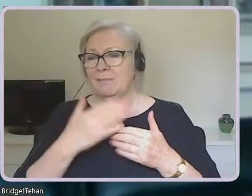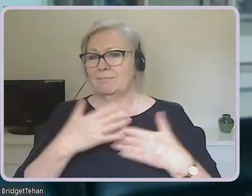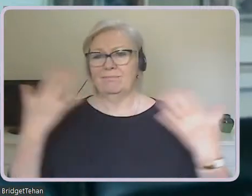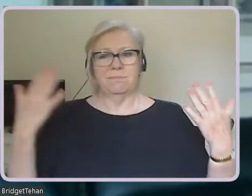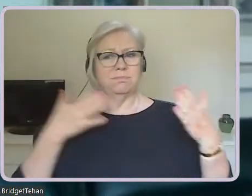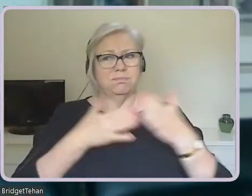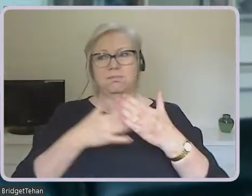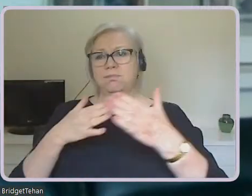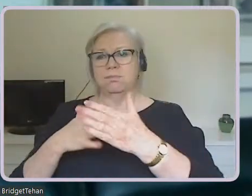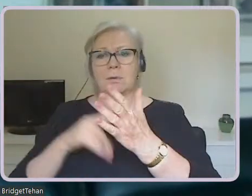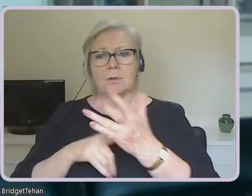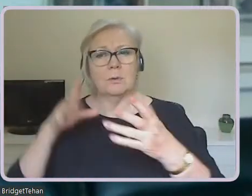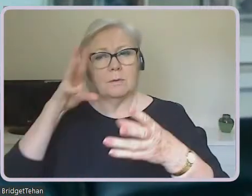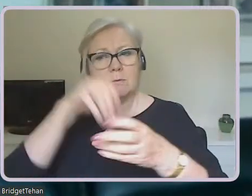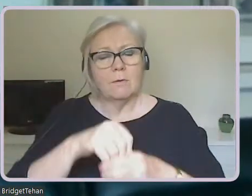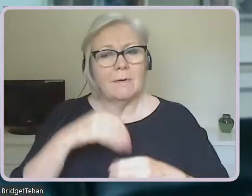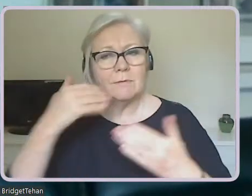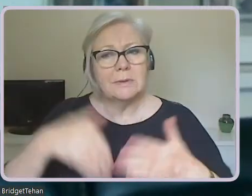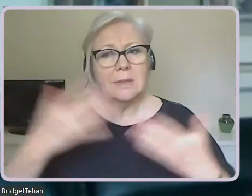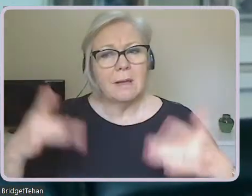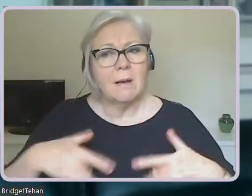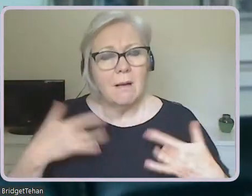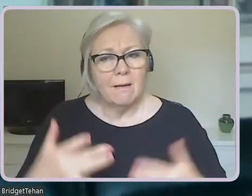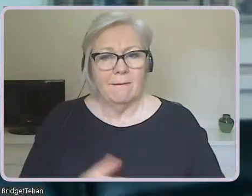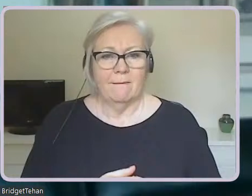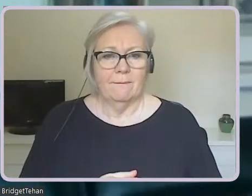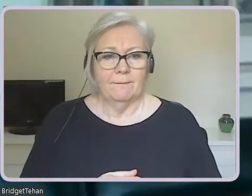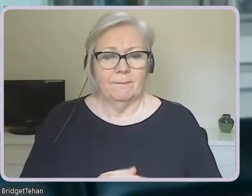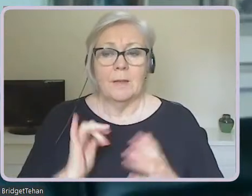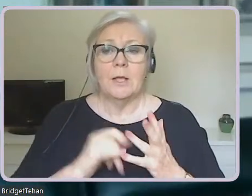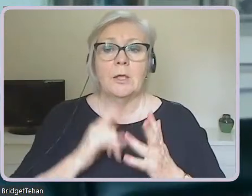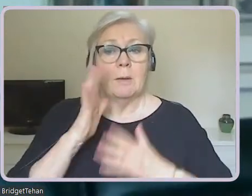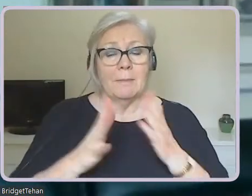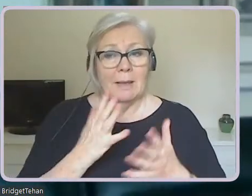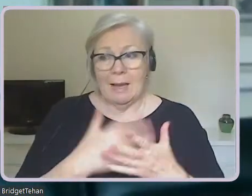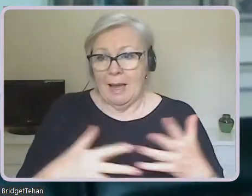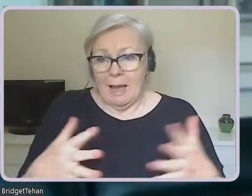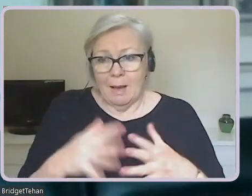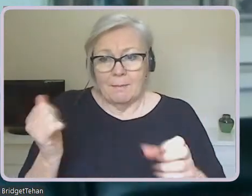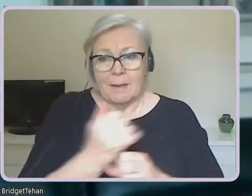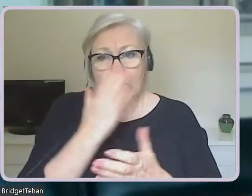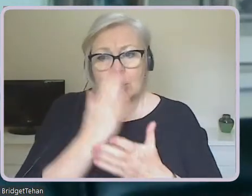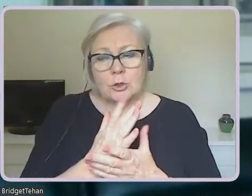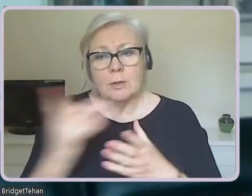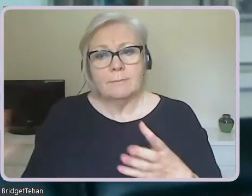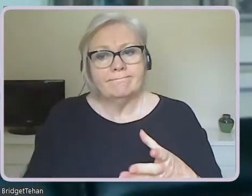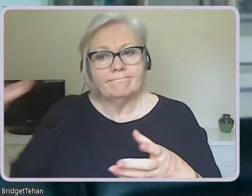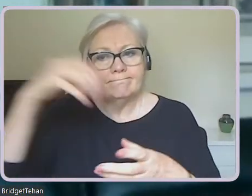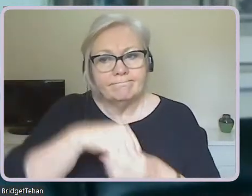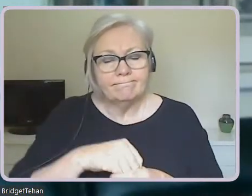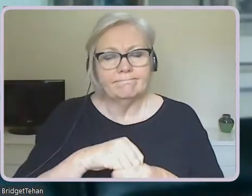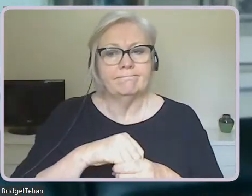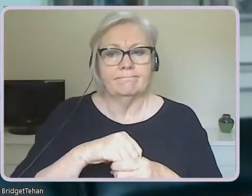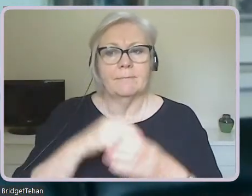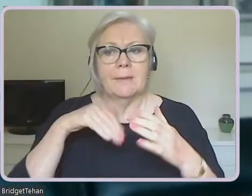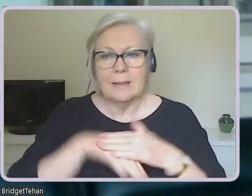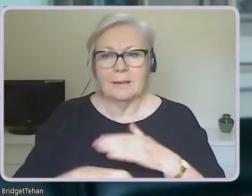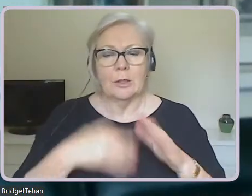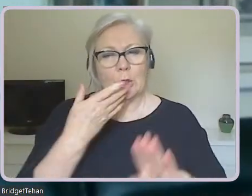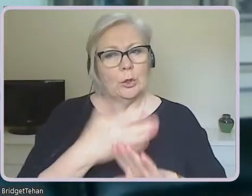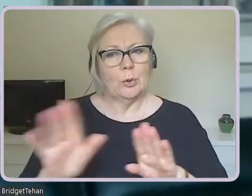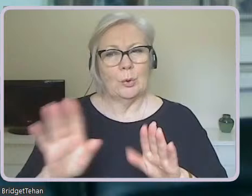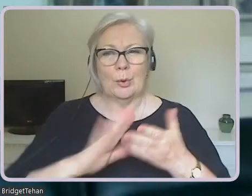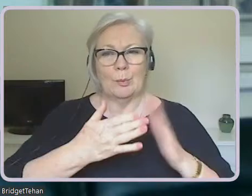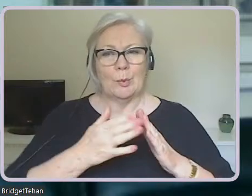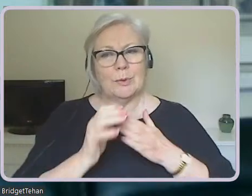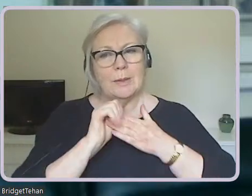life. So how can we make sure at the outset that they're an integral part of this new community-led approach? Each of